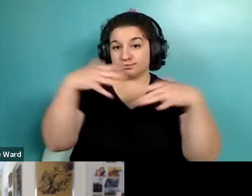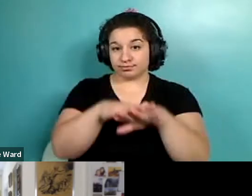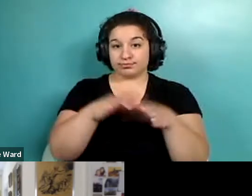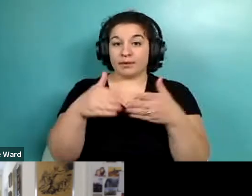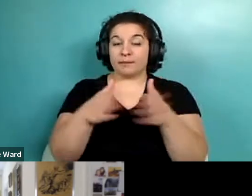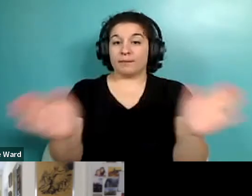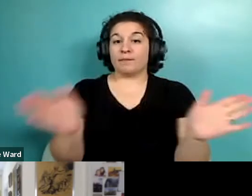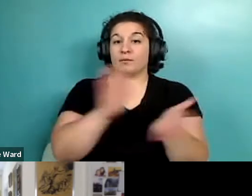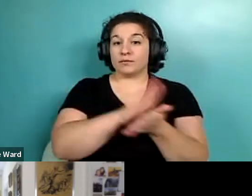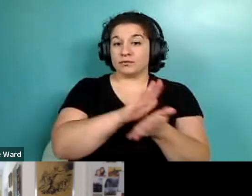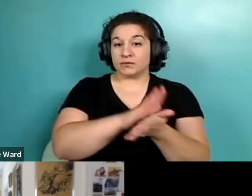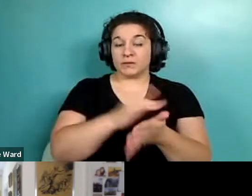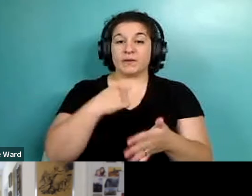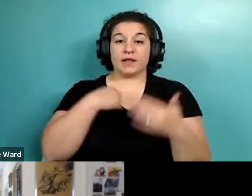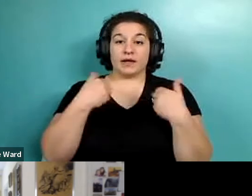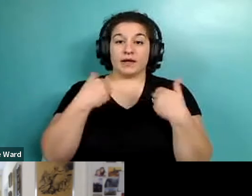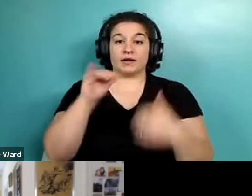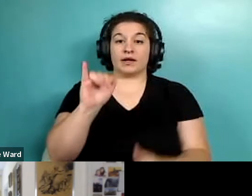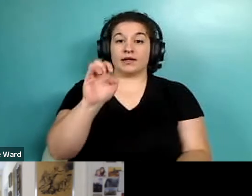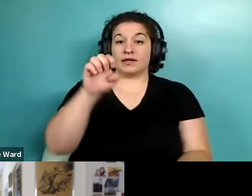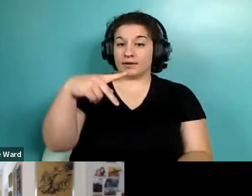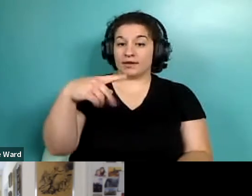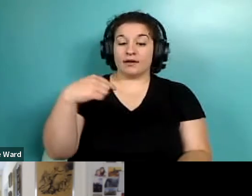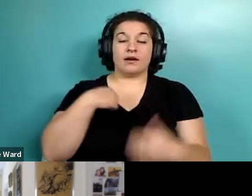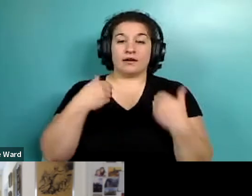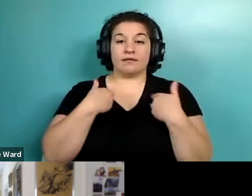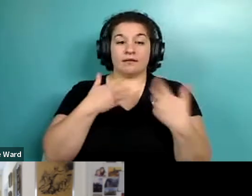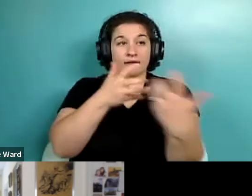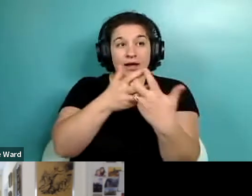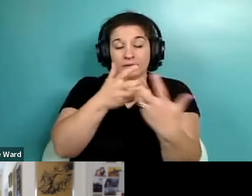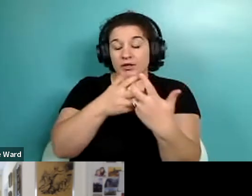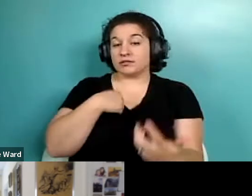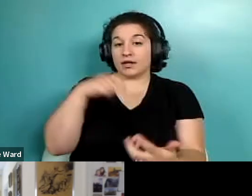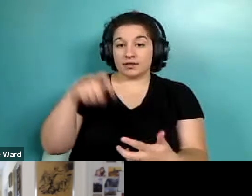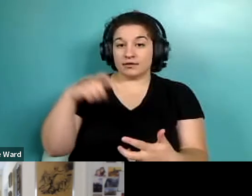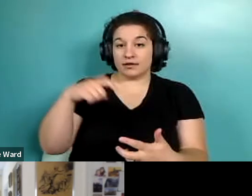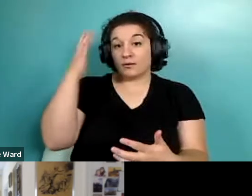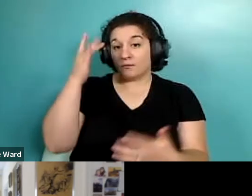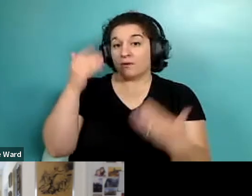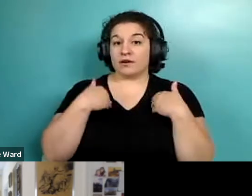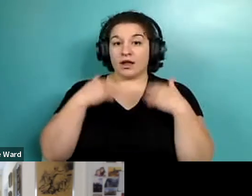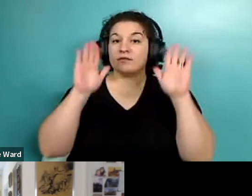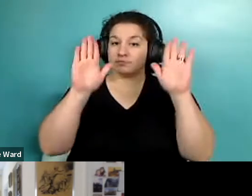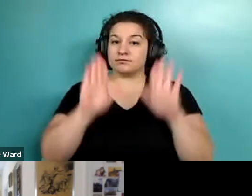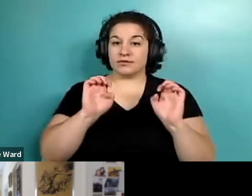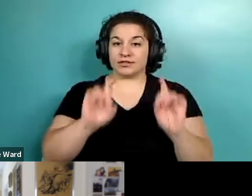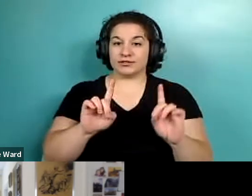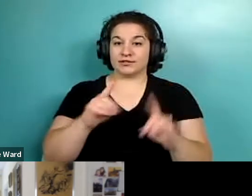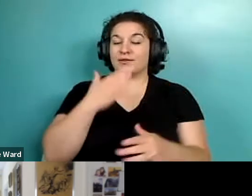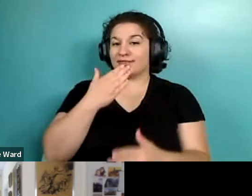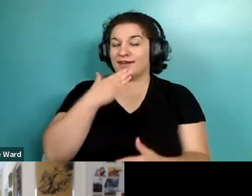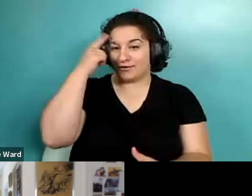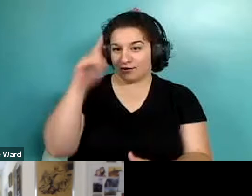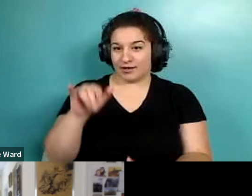IEP, and I was able to receive the accommodations I needed to have a robust education. So thank you for that. Thank